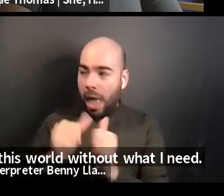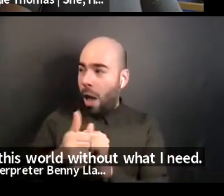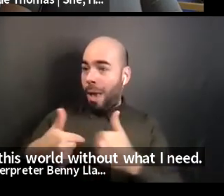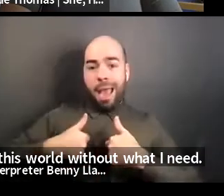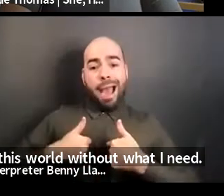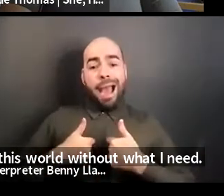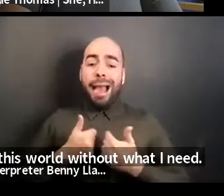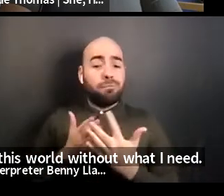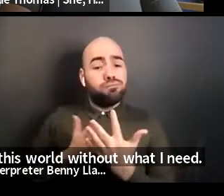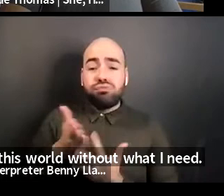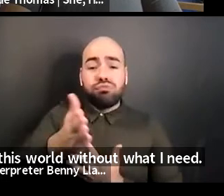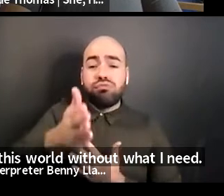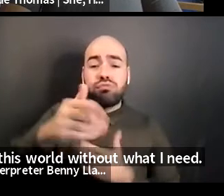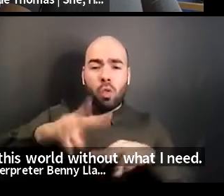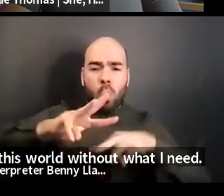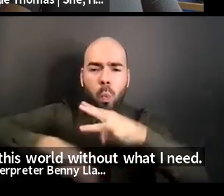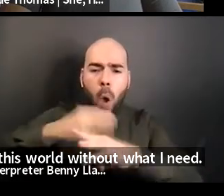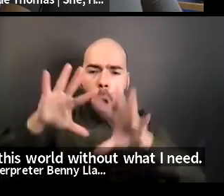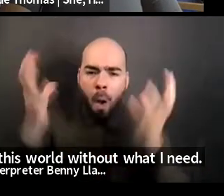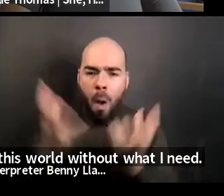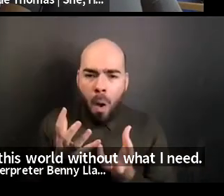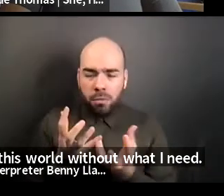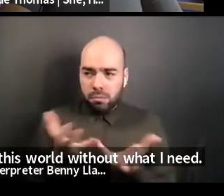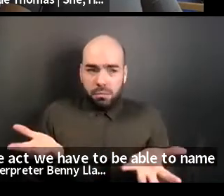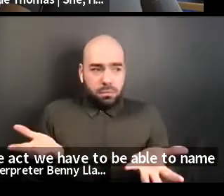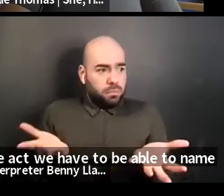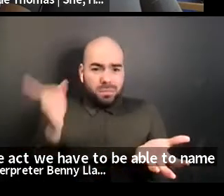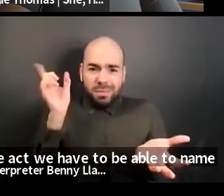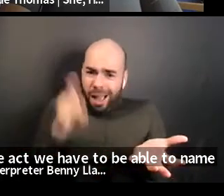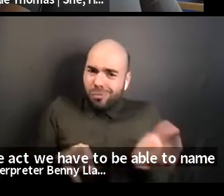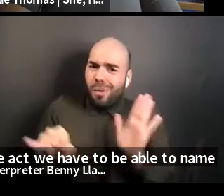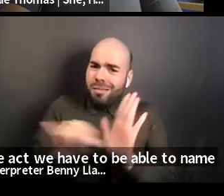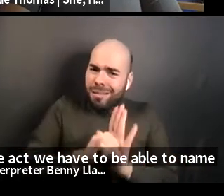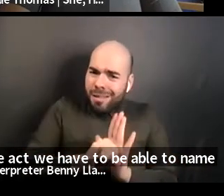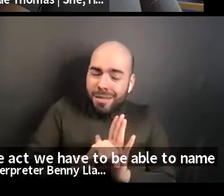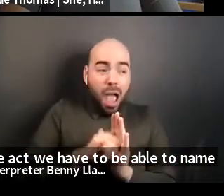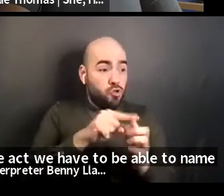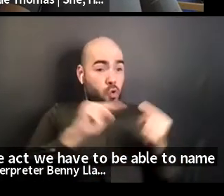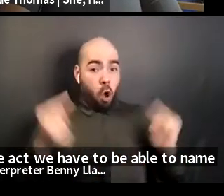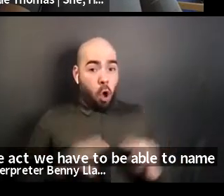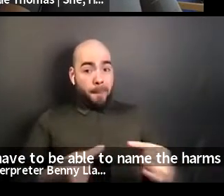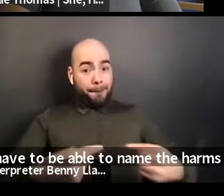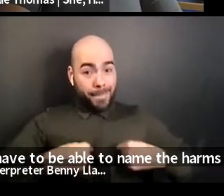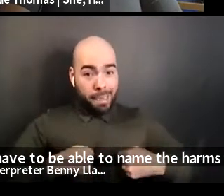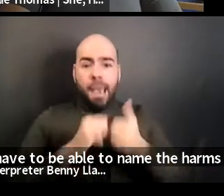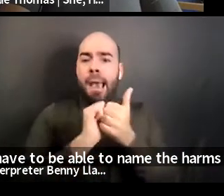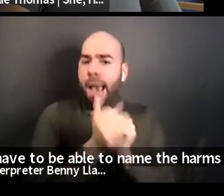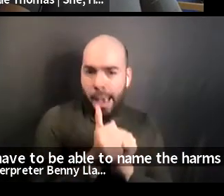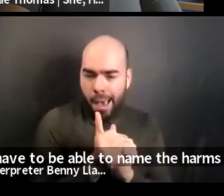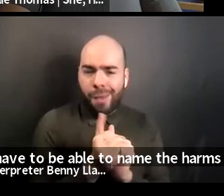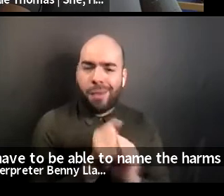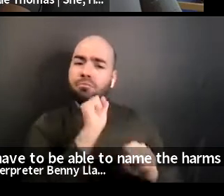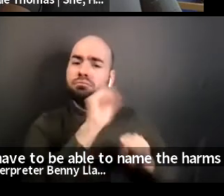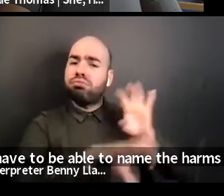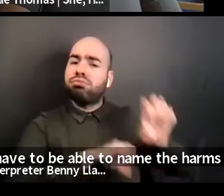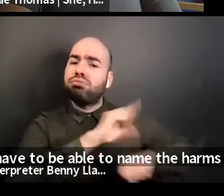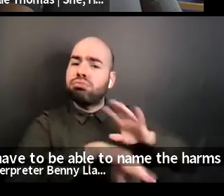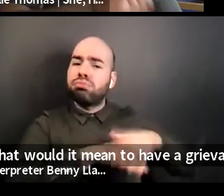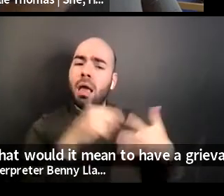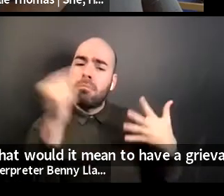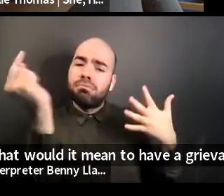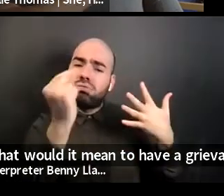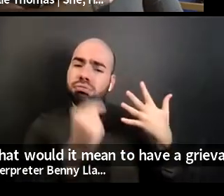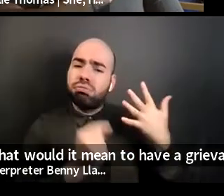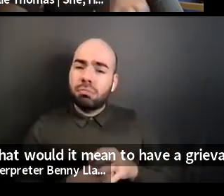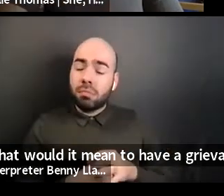in the space. But we have to be able to name the harms that are happening. What would it mean to have a grievance form that went out after every